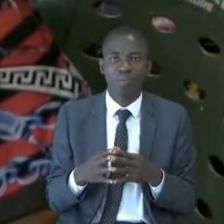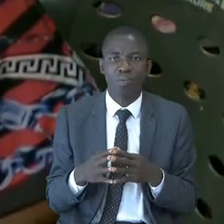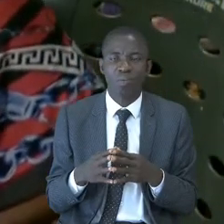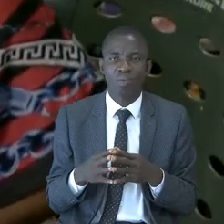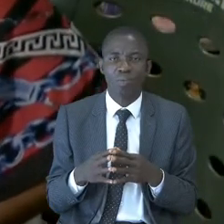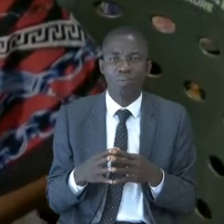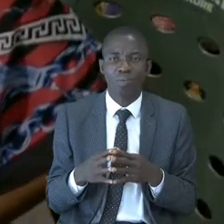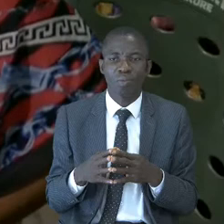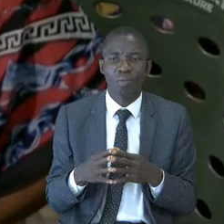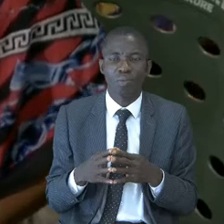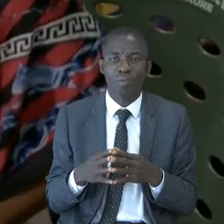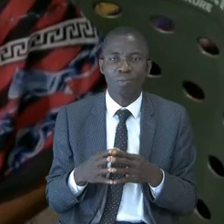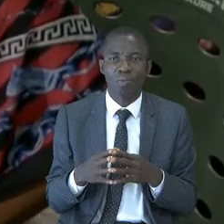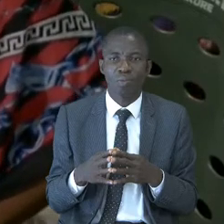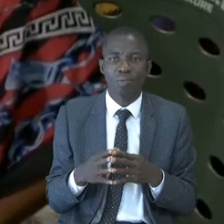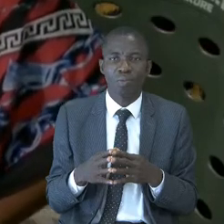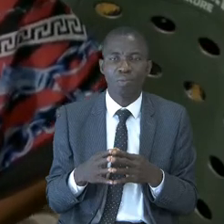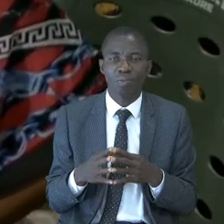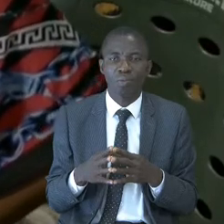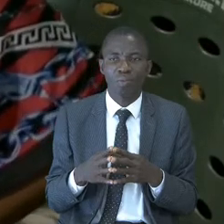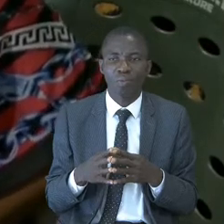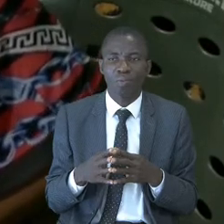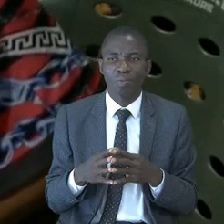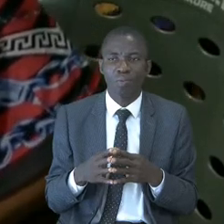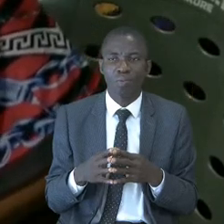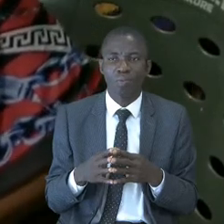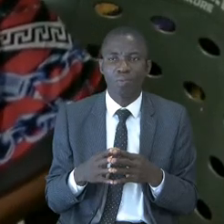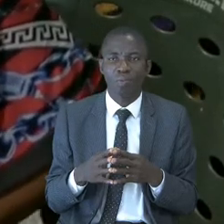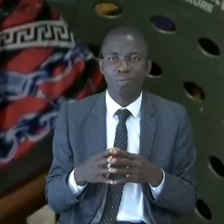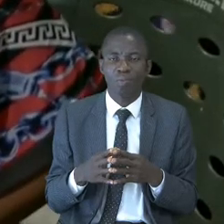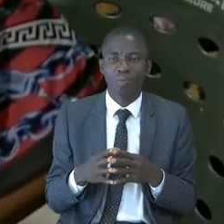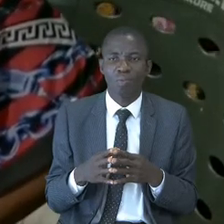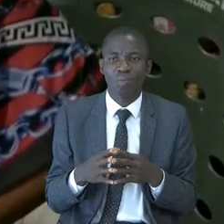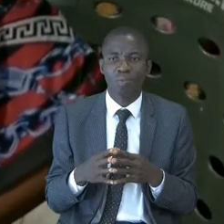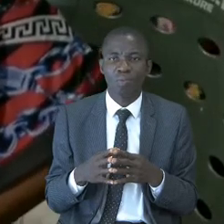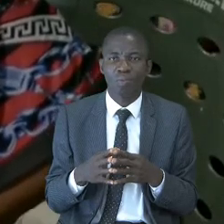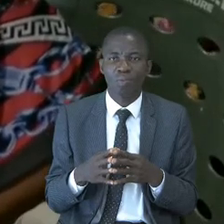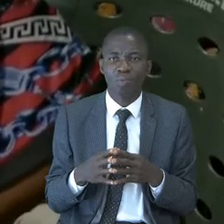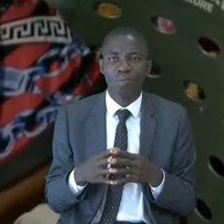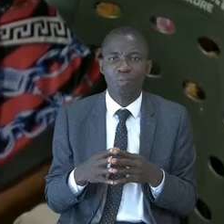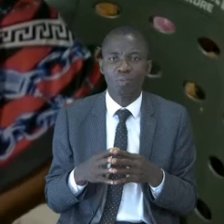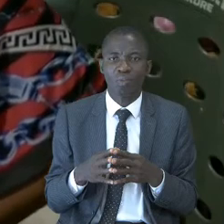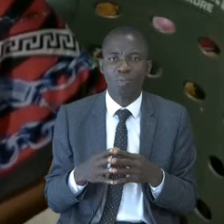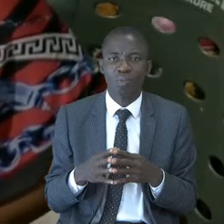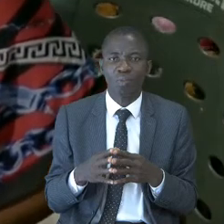Let's know by waving the white flag onto us.